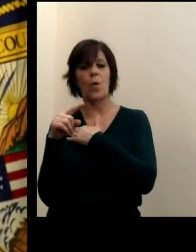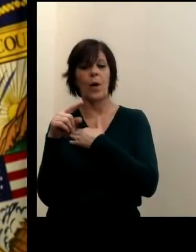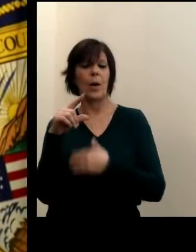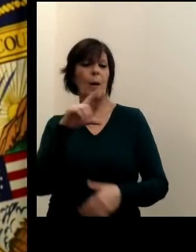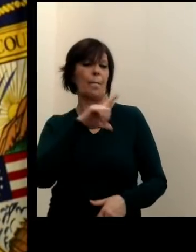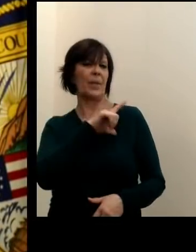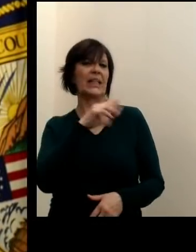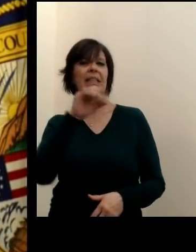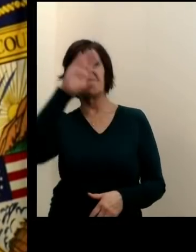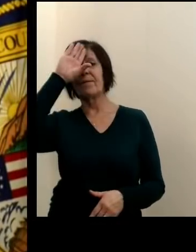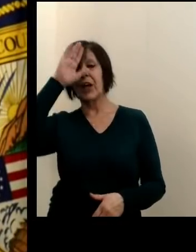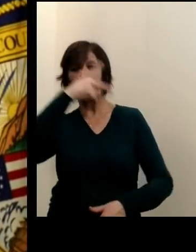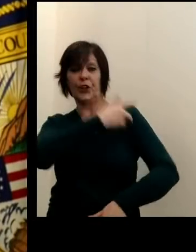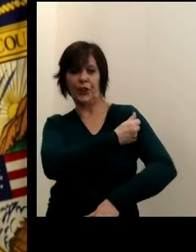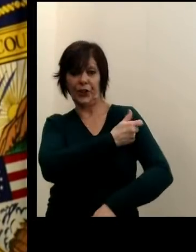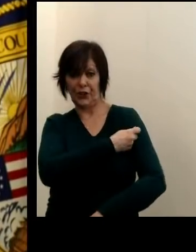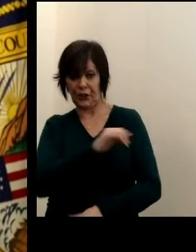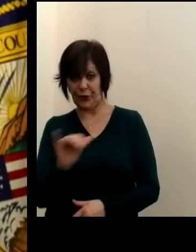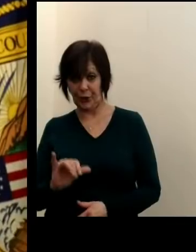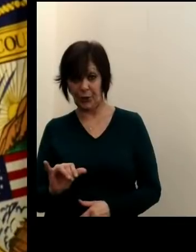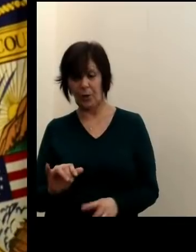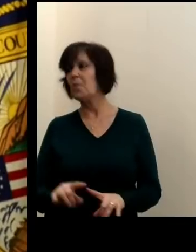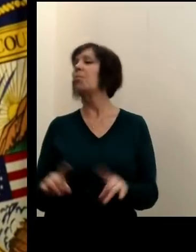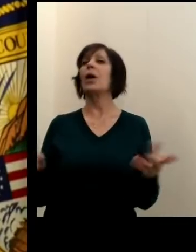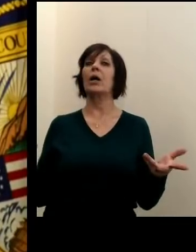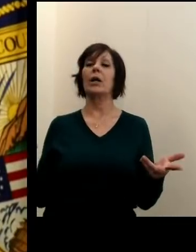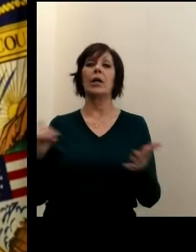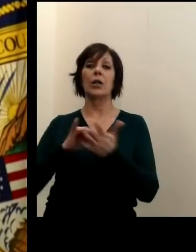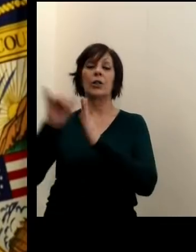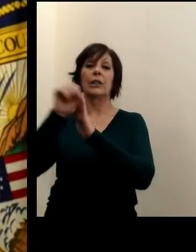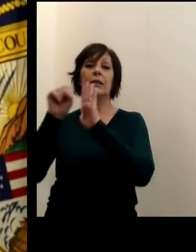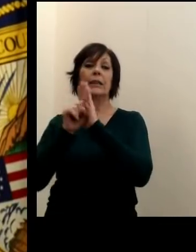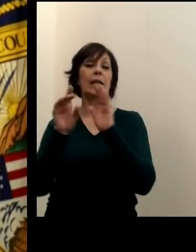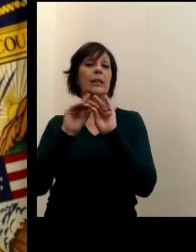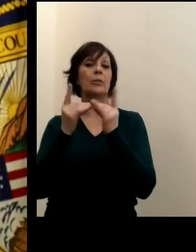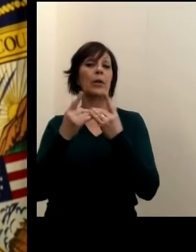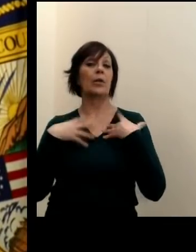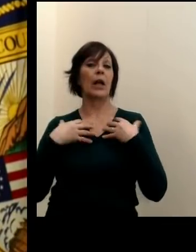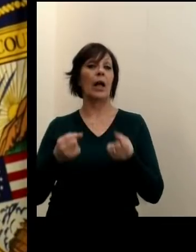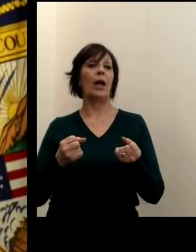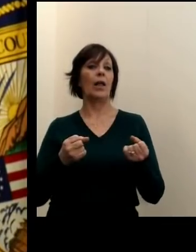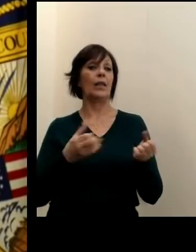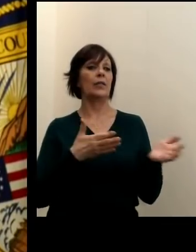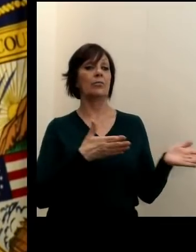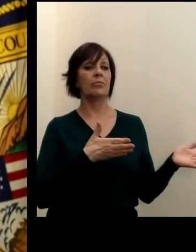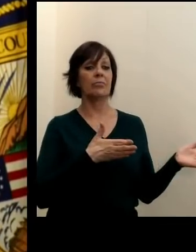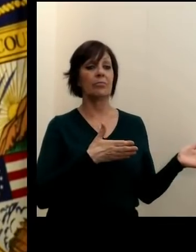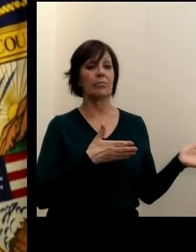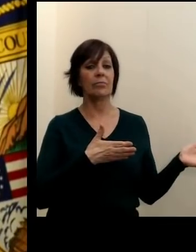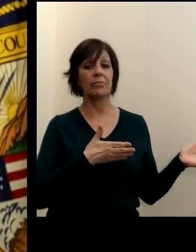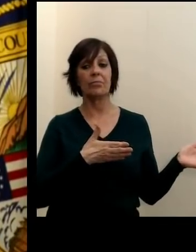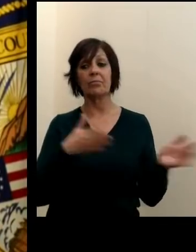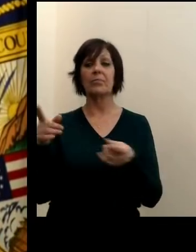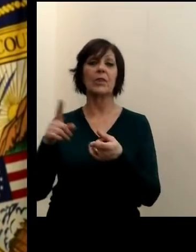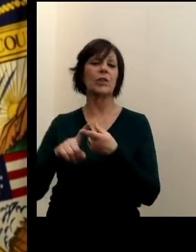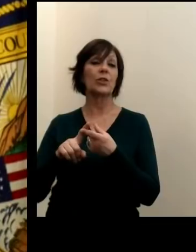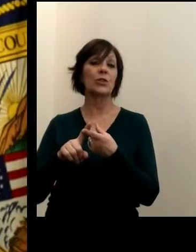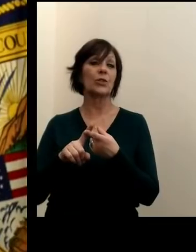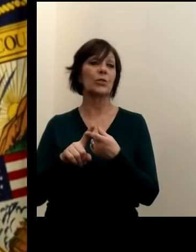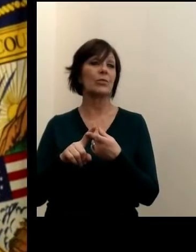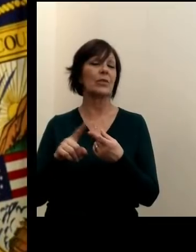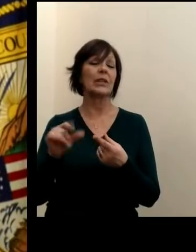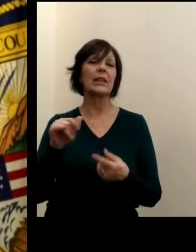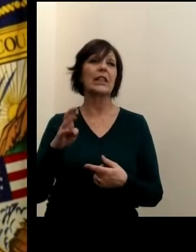fire and other first responders. Yet the New York State Department of Health is directing everyone who qualifies to the Erie County Department of